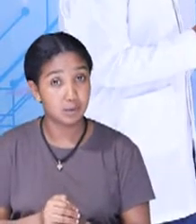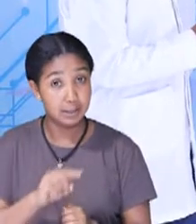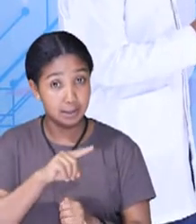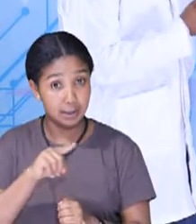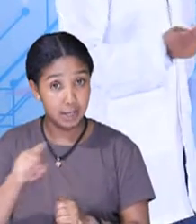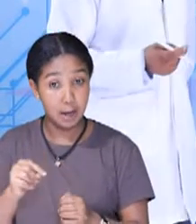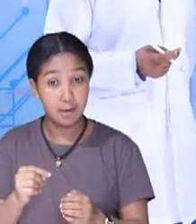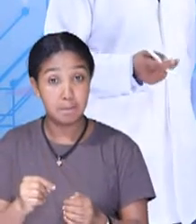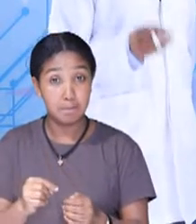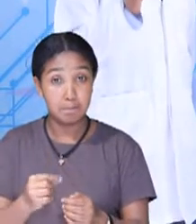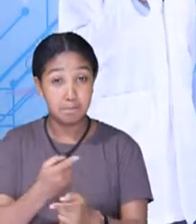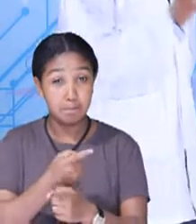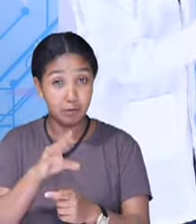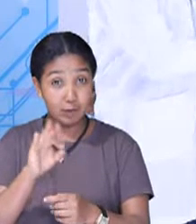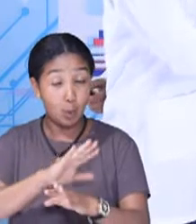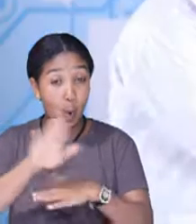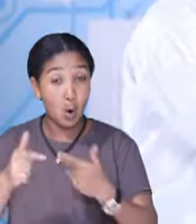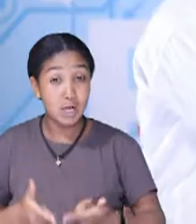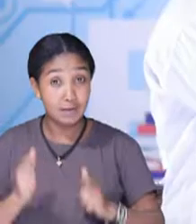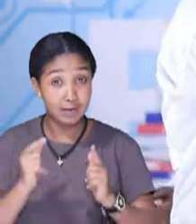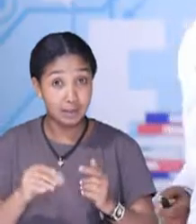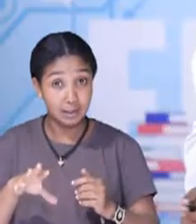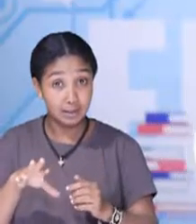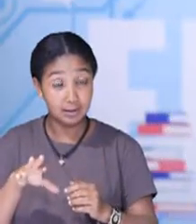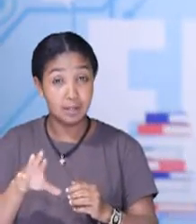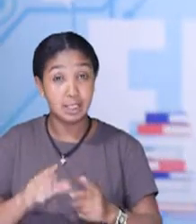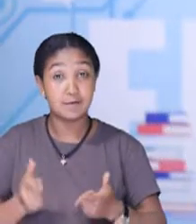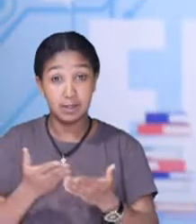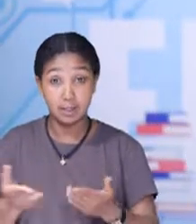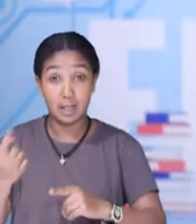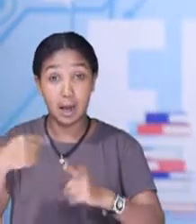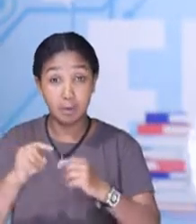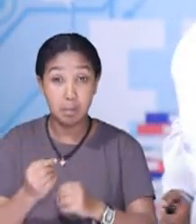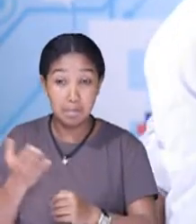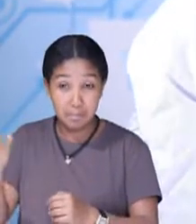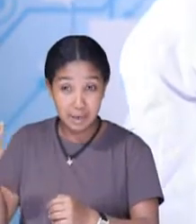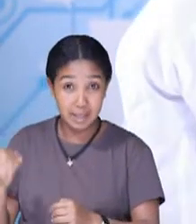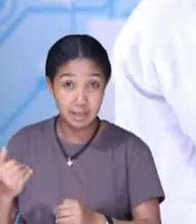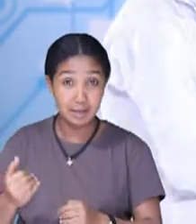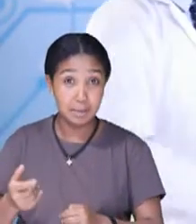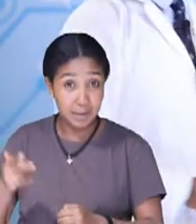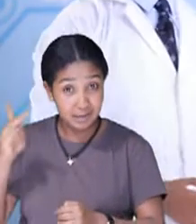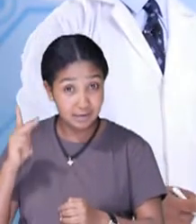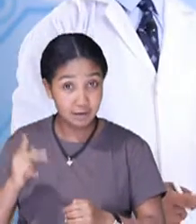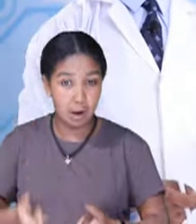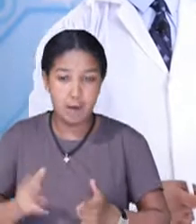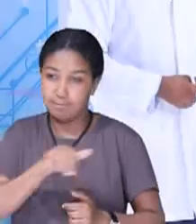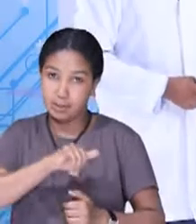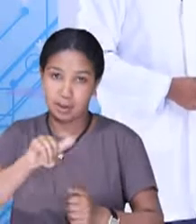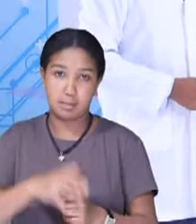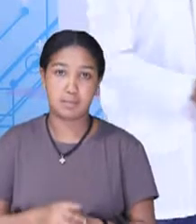they proved that all living things arise from pre-existing life like